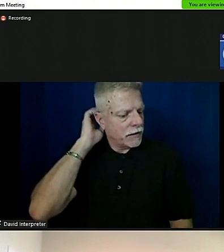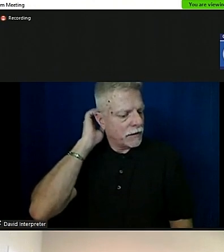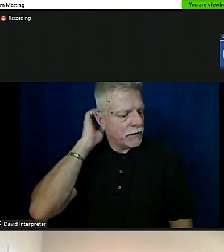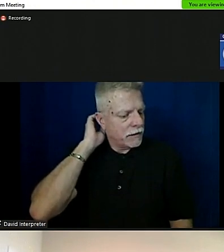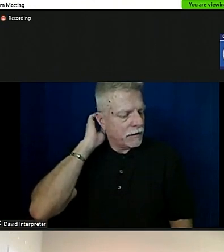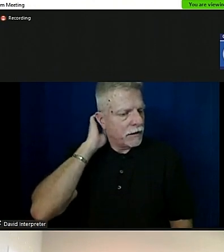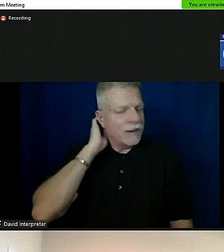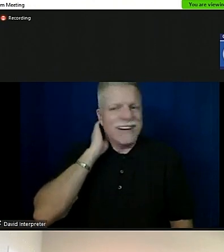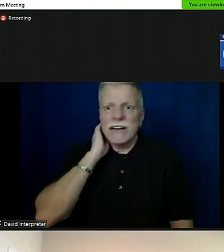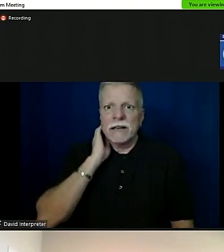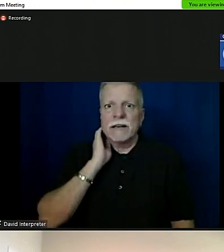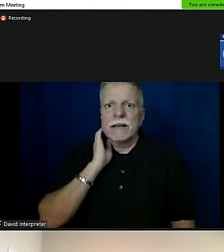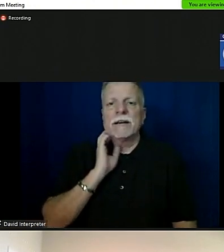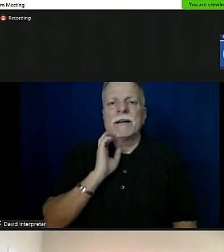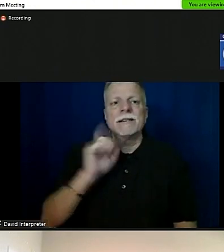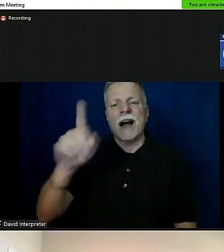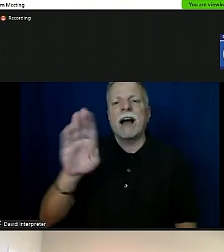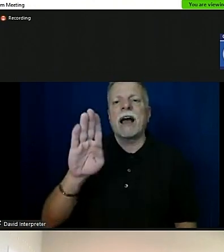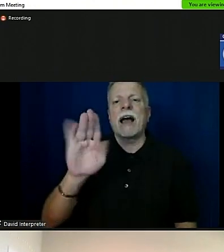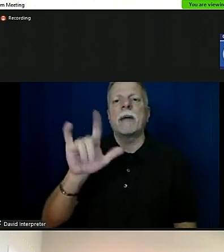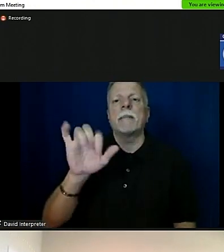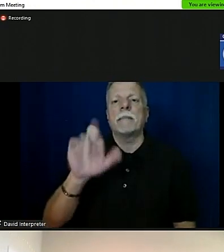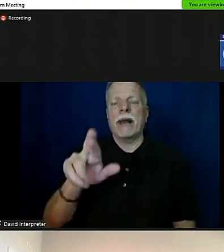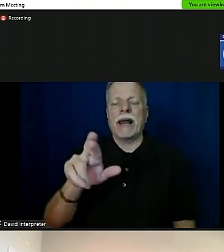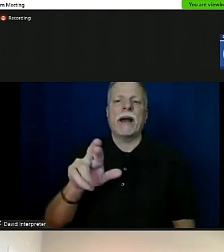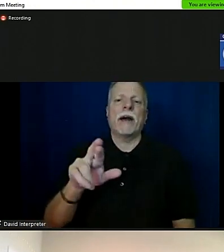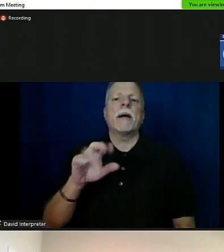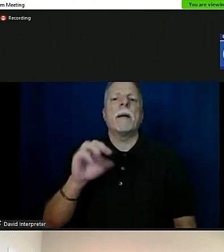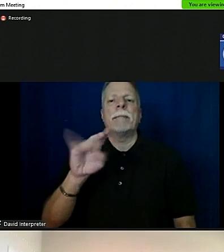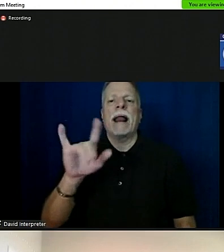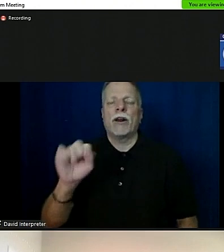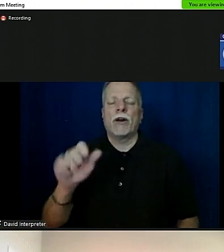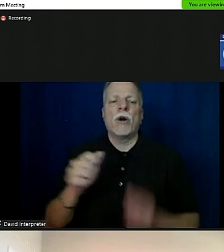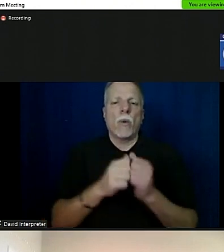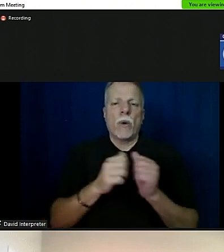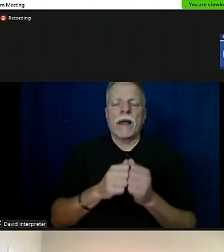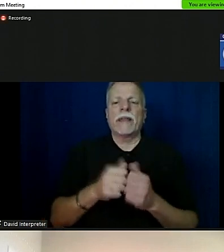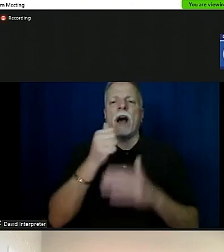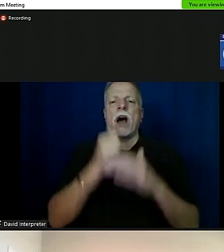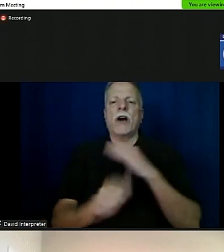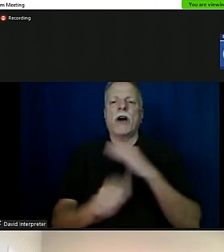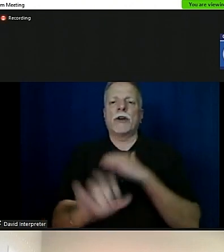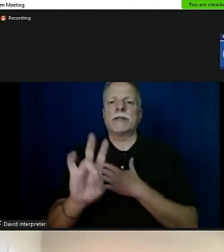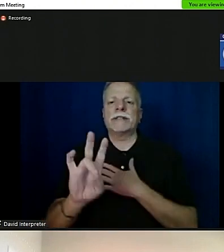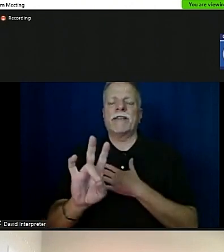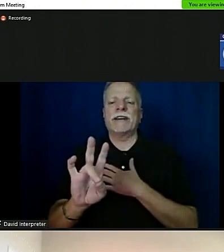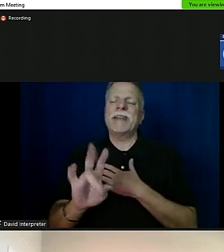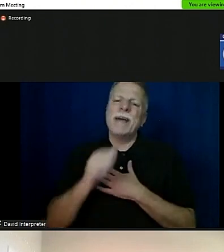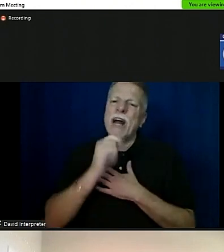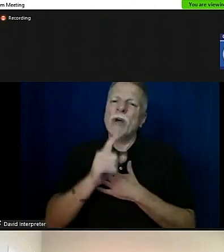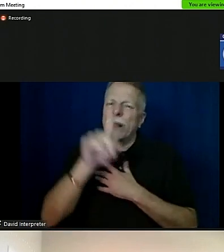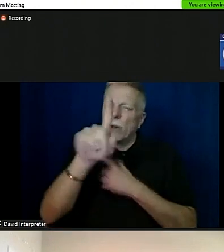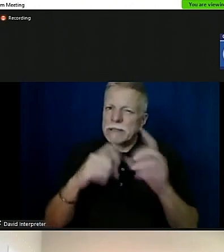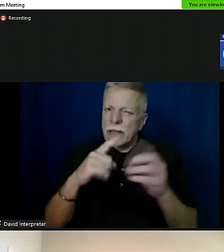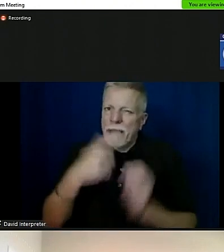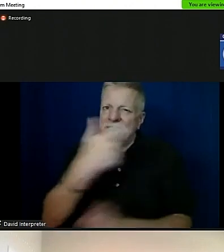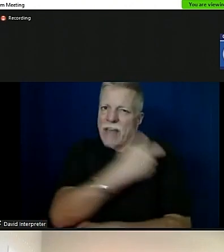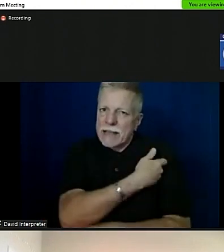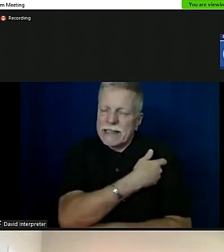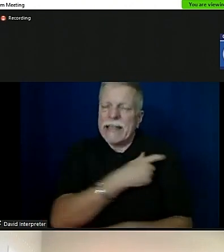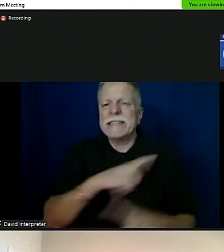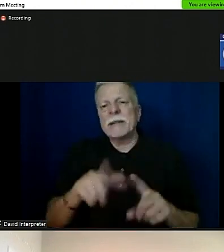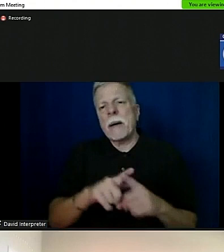All right, hi, it's Blair Miller with Denver 7. This isn't so much about vaccines or anything, but we're about a year out